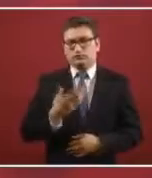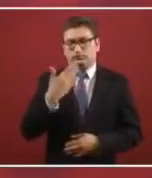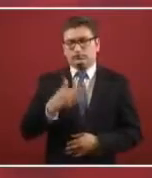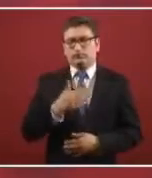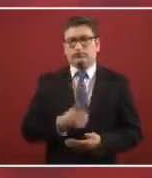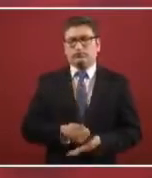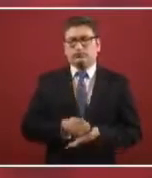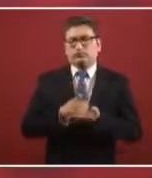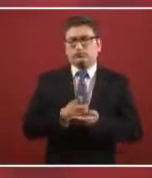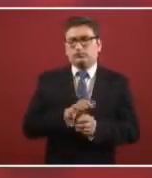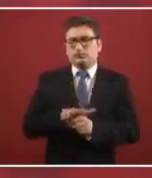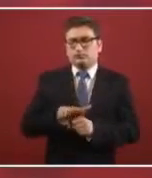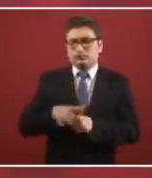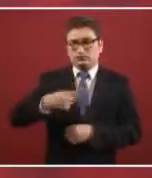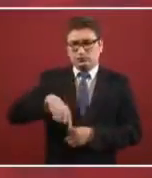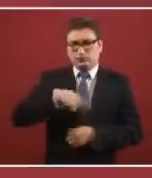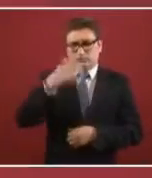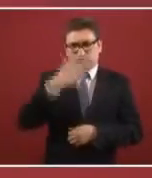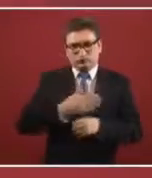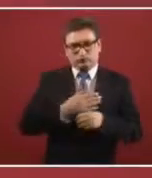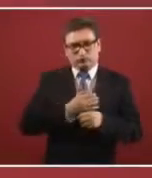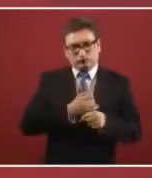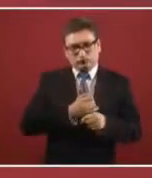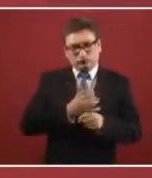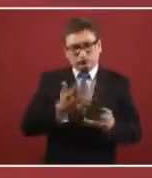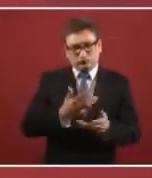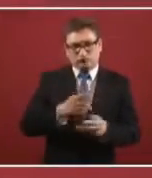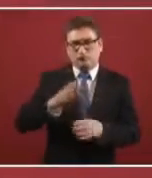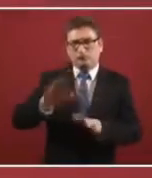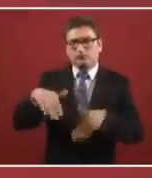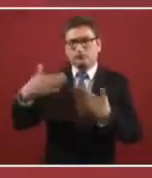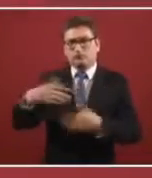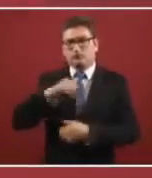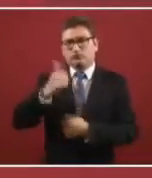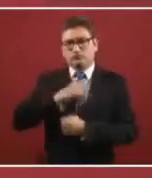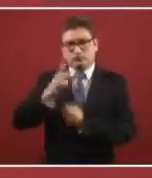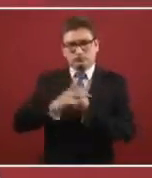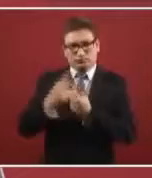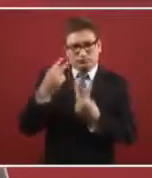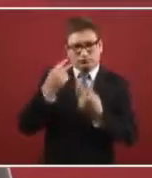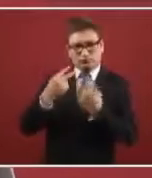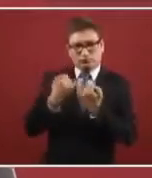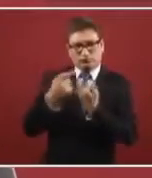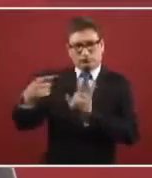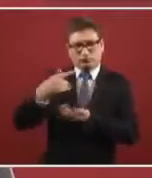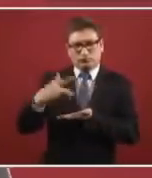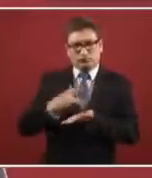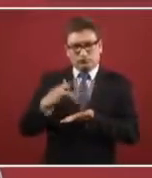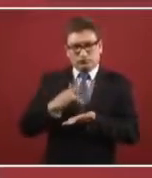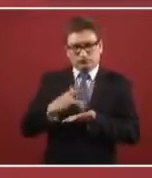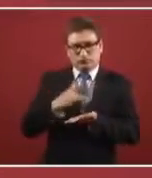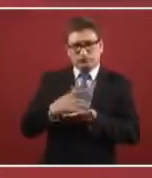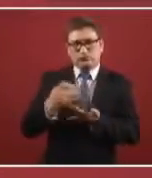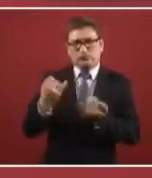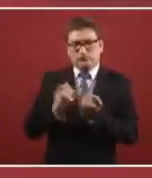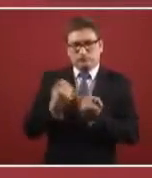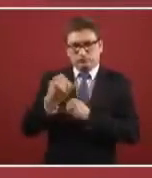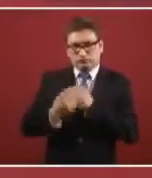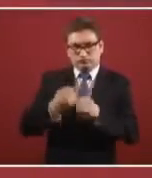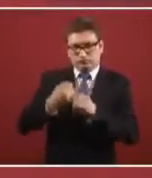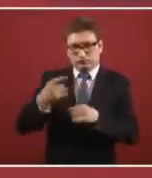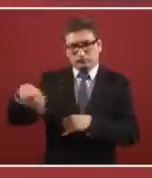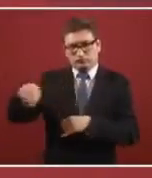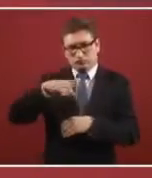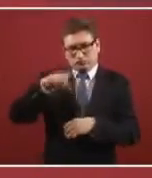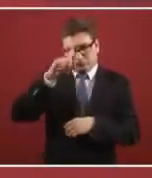solamente said estamos abiertos that al we are not escrutinio only internacional, open to sino international al apoyo, scrutiny, but asesoría also y to the auxilio de support distintas agencias and also internacionales.